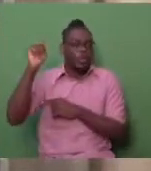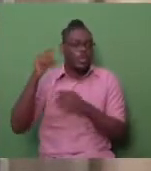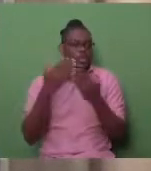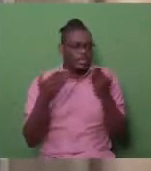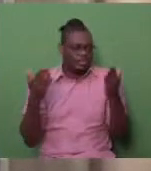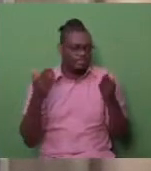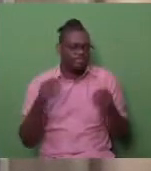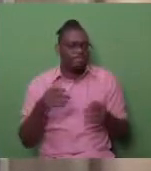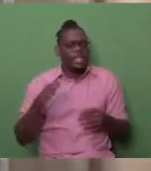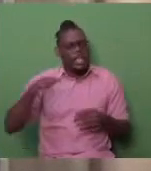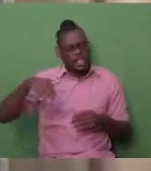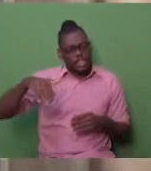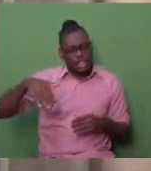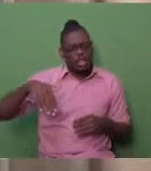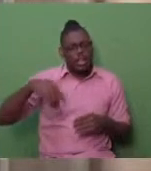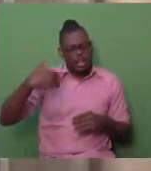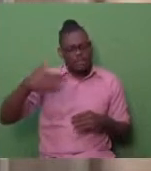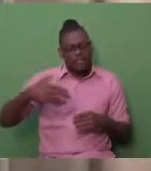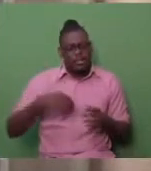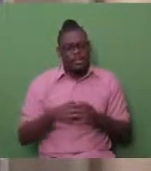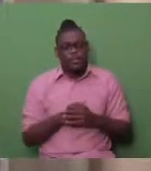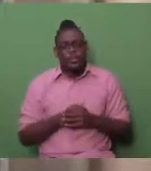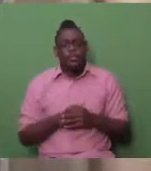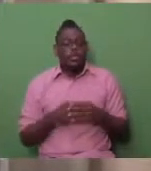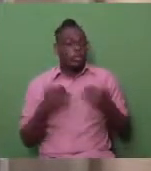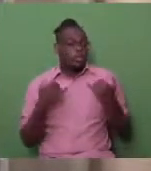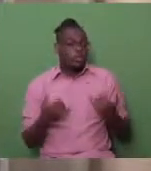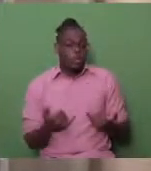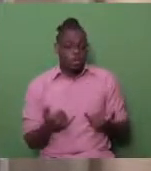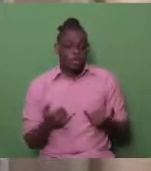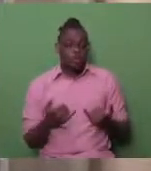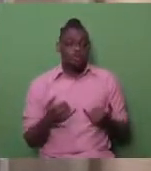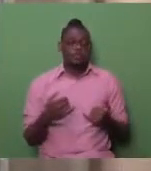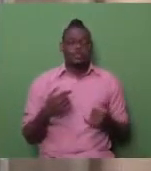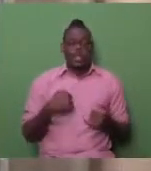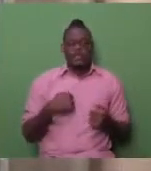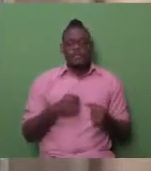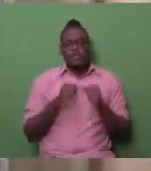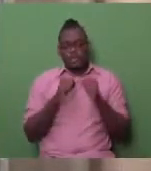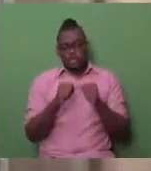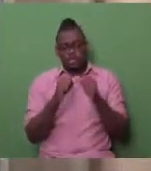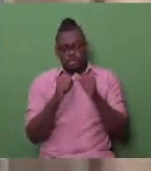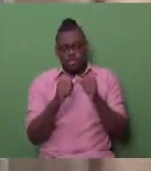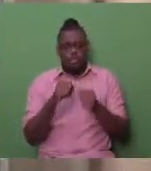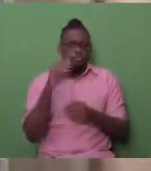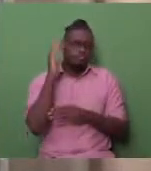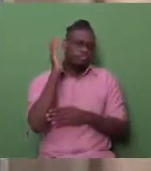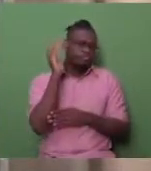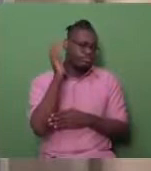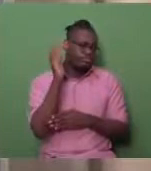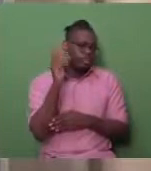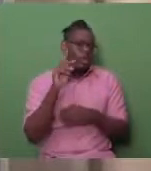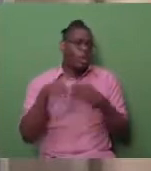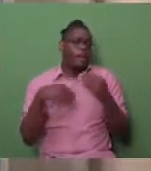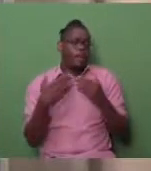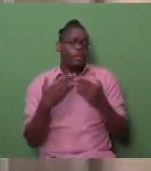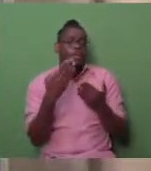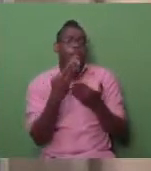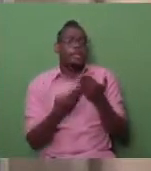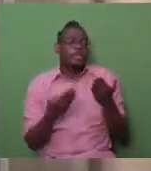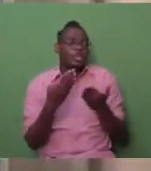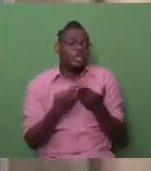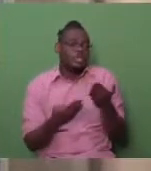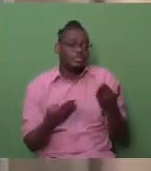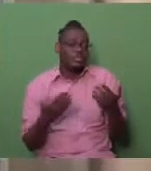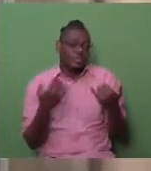time in delving down into the budget statement. And I would like to say, that's not all I would like to do. I would